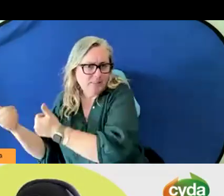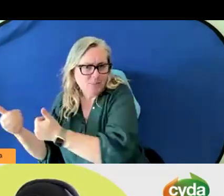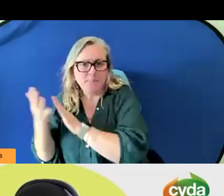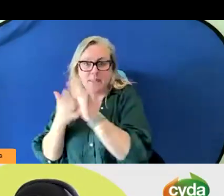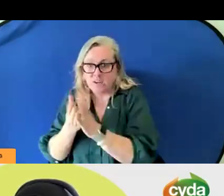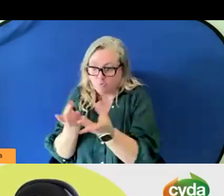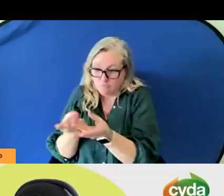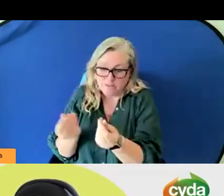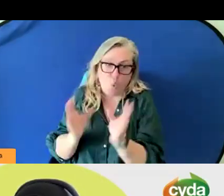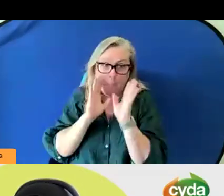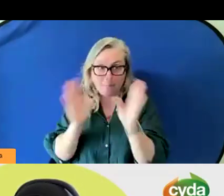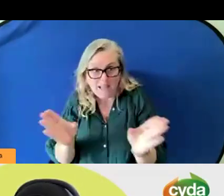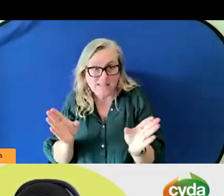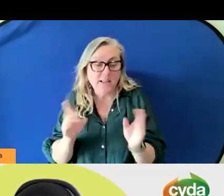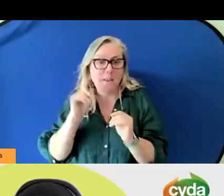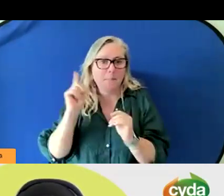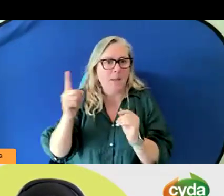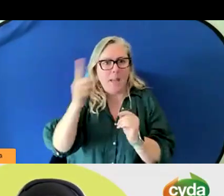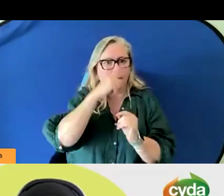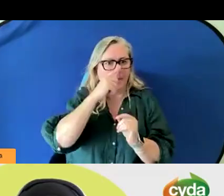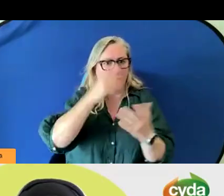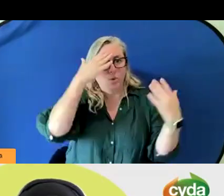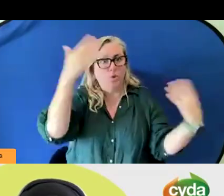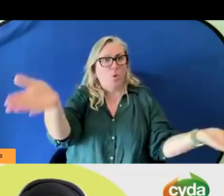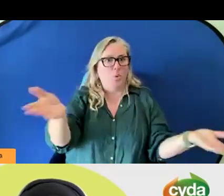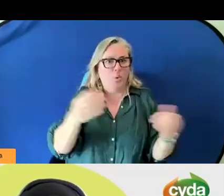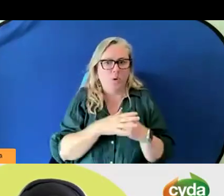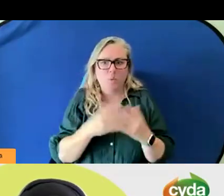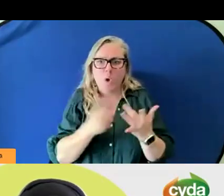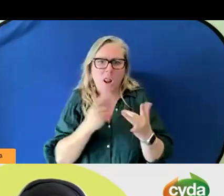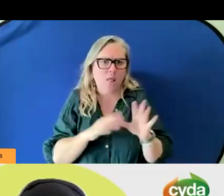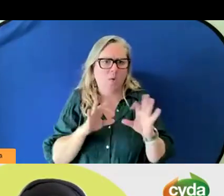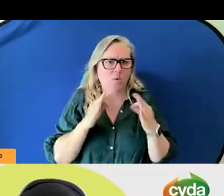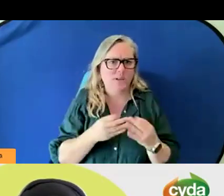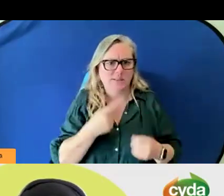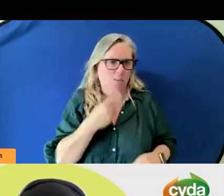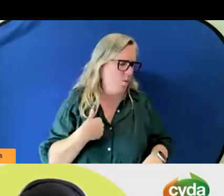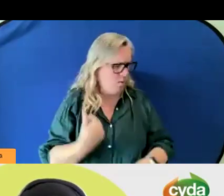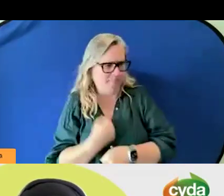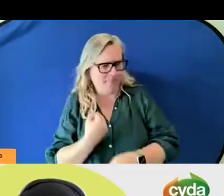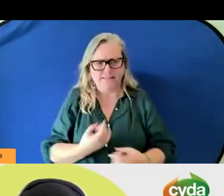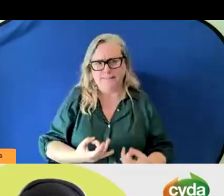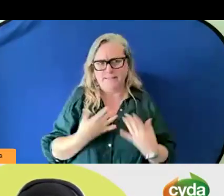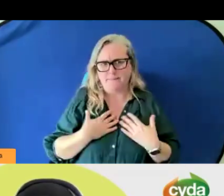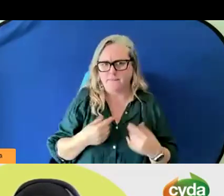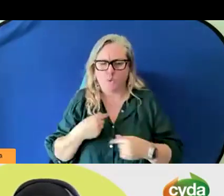they don't get out there because other organizations will go, well, we're going to make our own, or we're going to do it this way. So I think